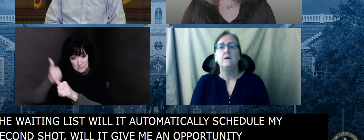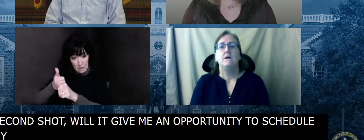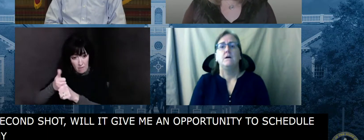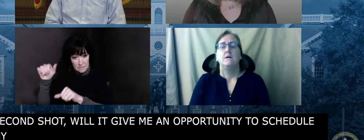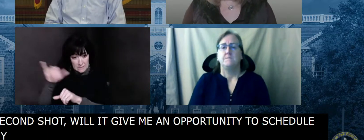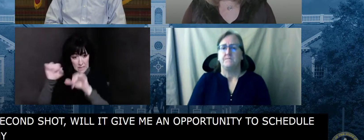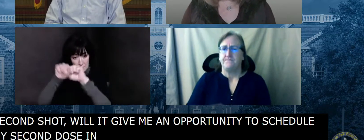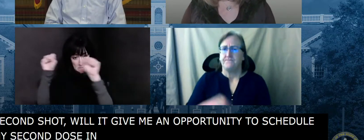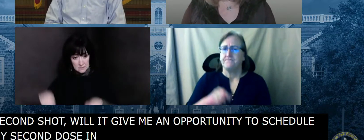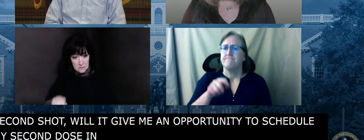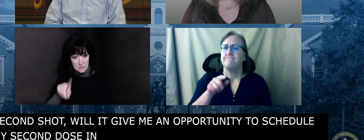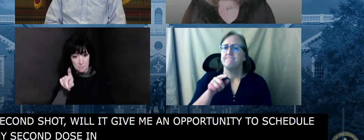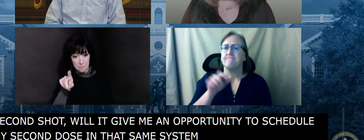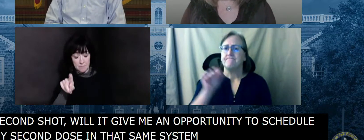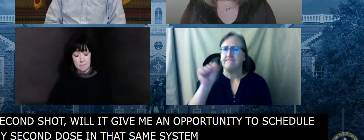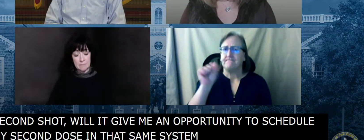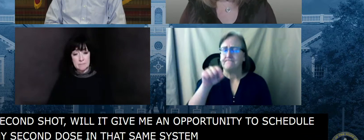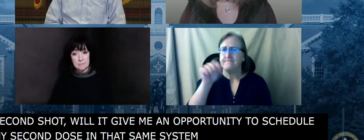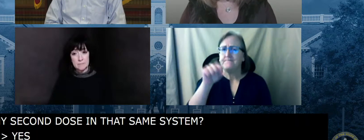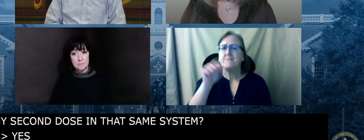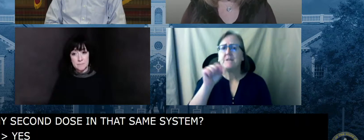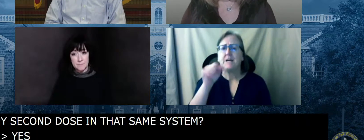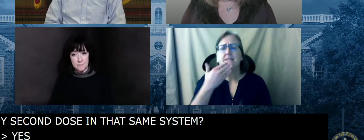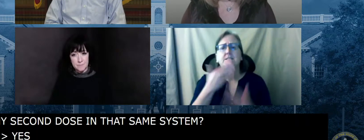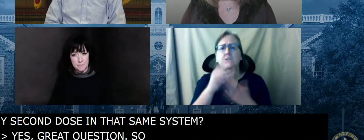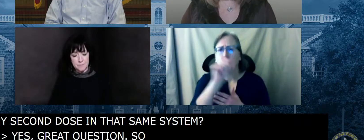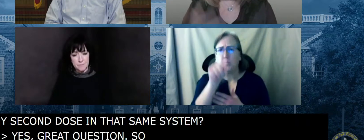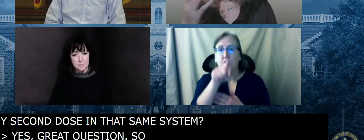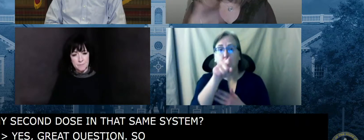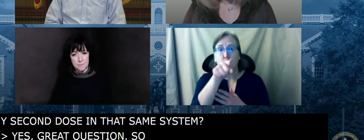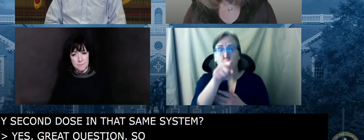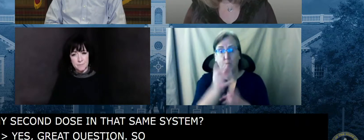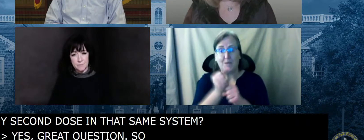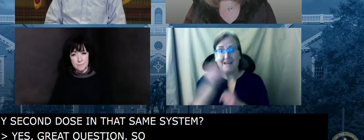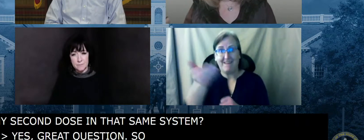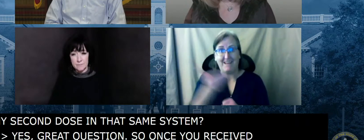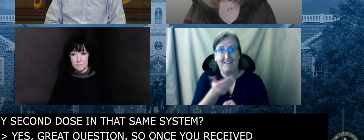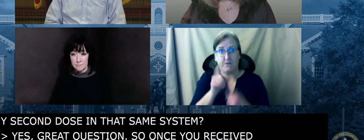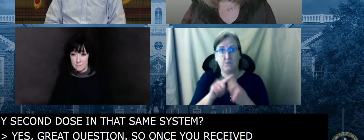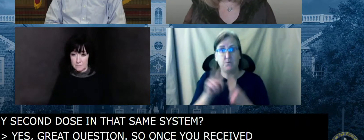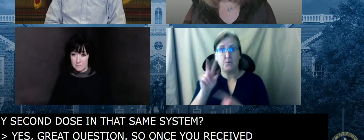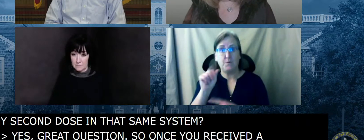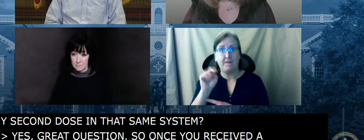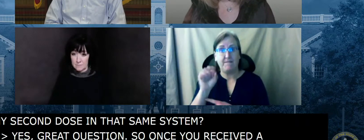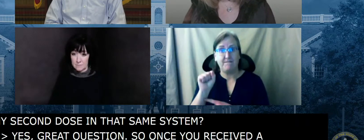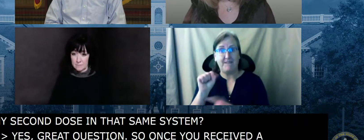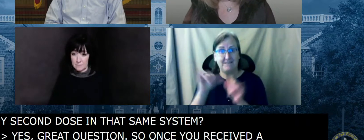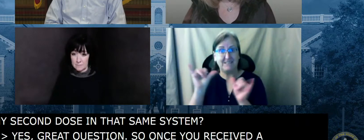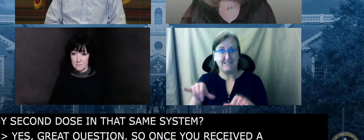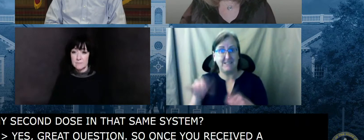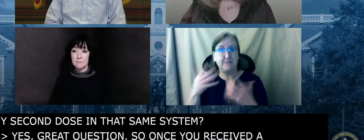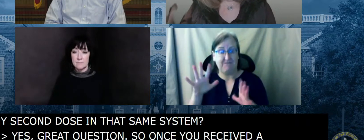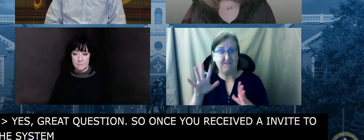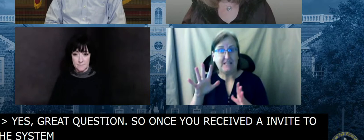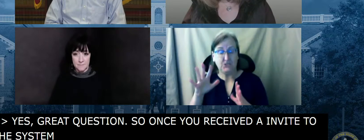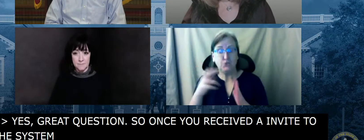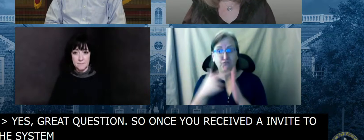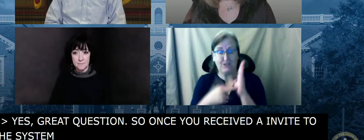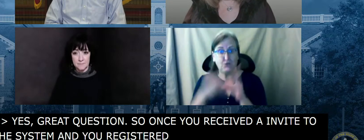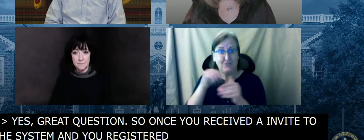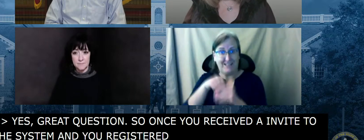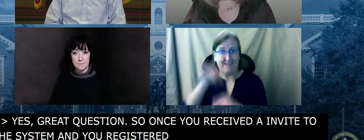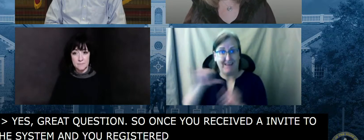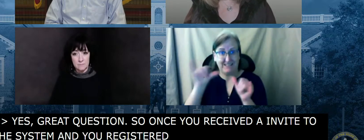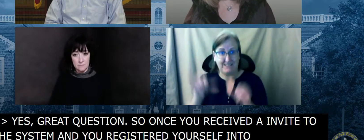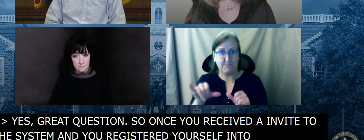question. So once you have received an invite to the VAM system, and if you've registered yourself into the VAM system, you can go back into